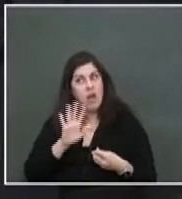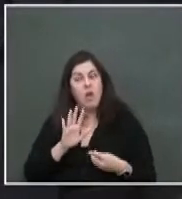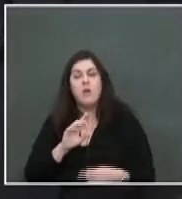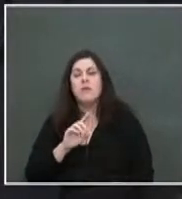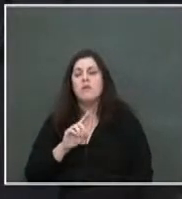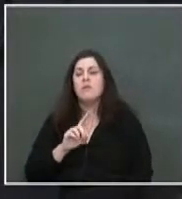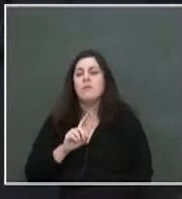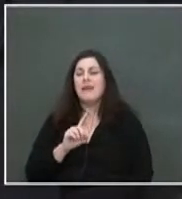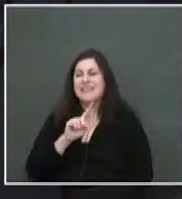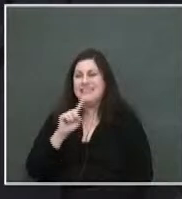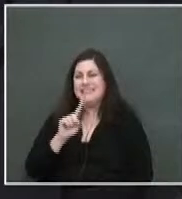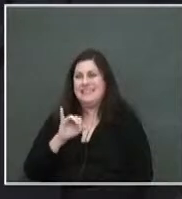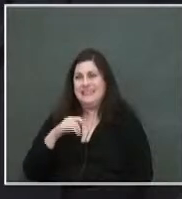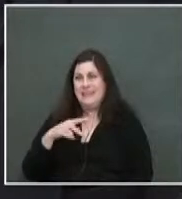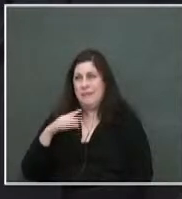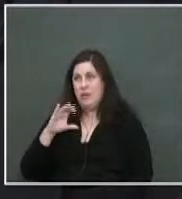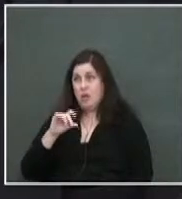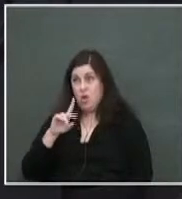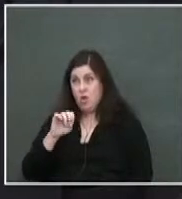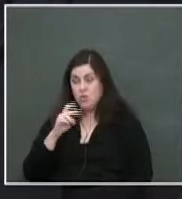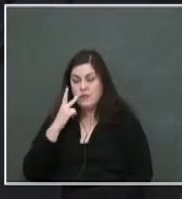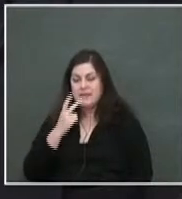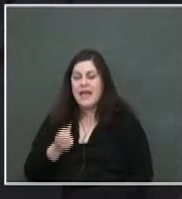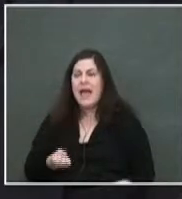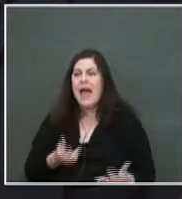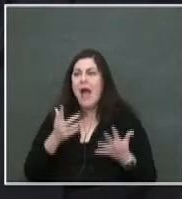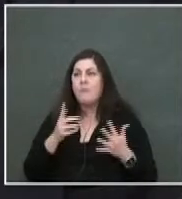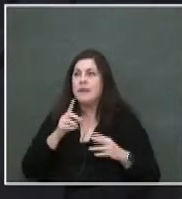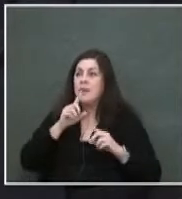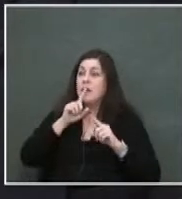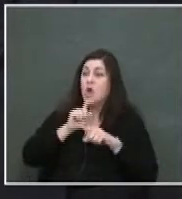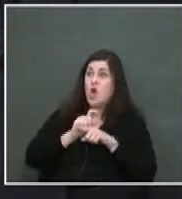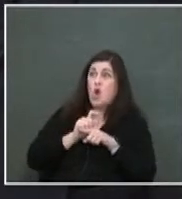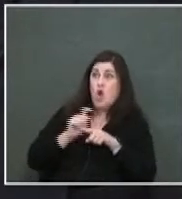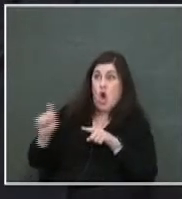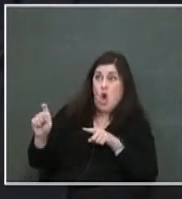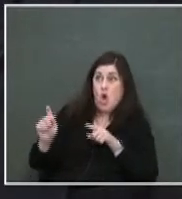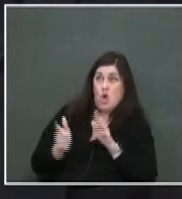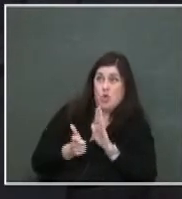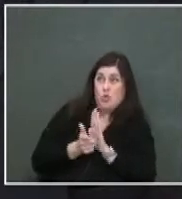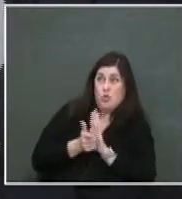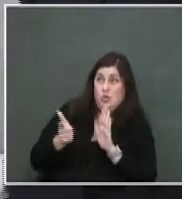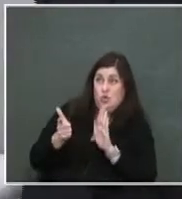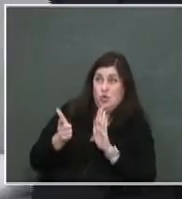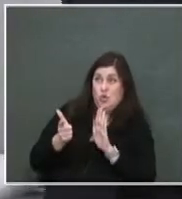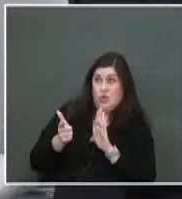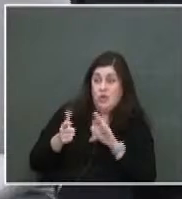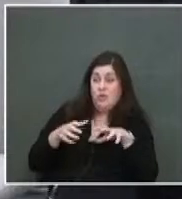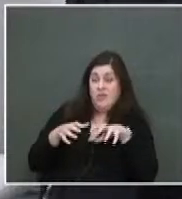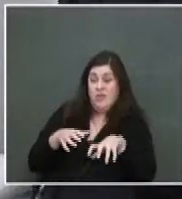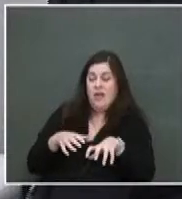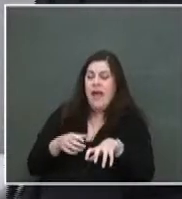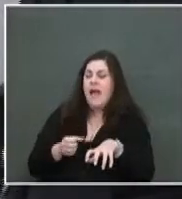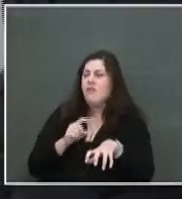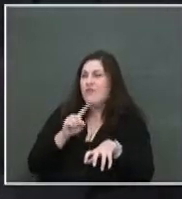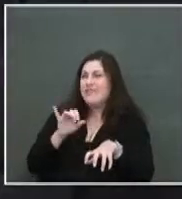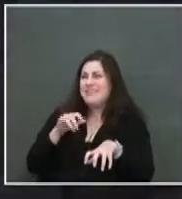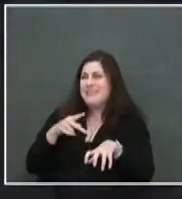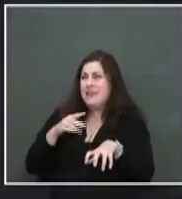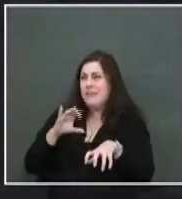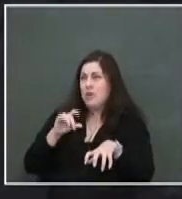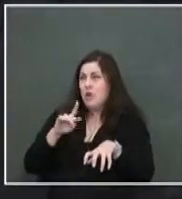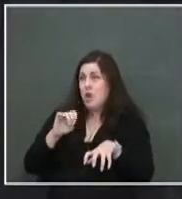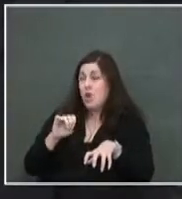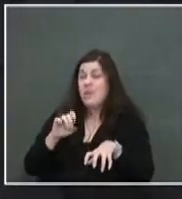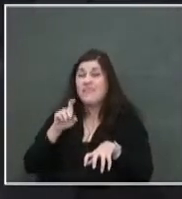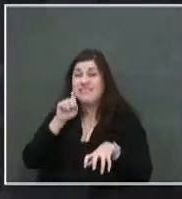service area and zip code, where you can see the reported offenses. Most of those make it into the official NIBR stats. If it's a